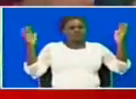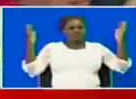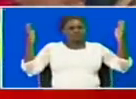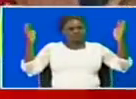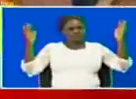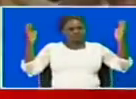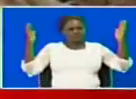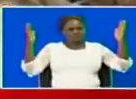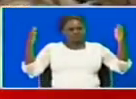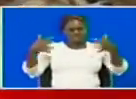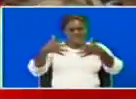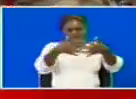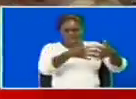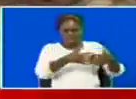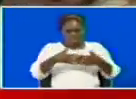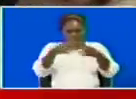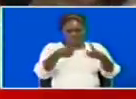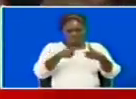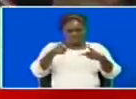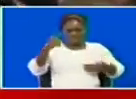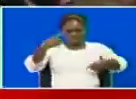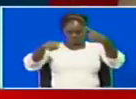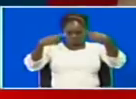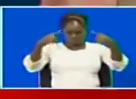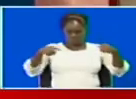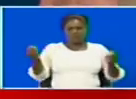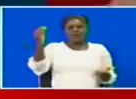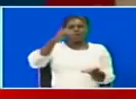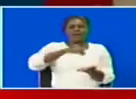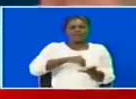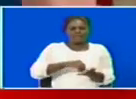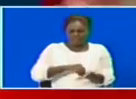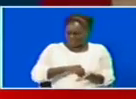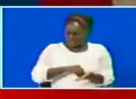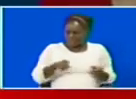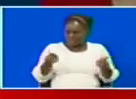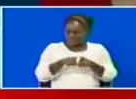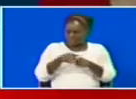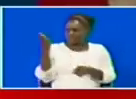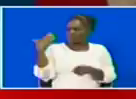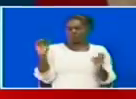down America will start winning again winning like never